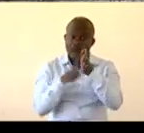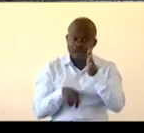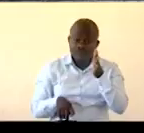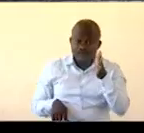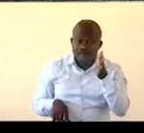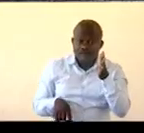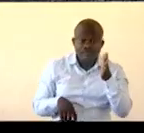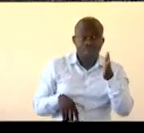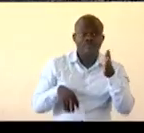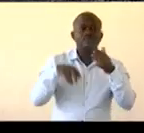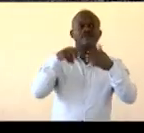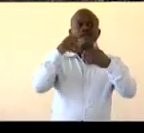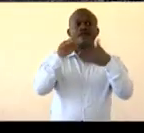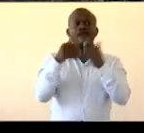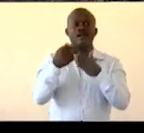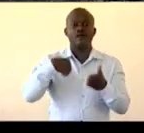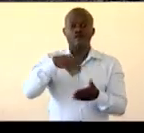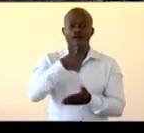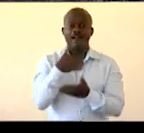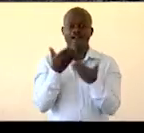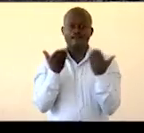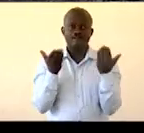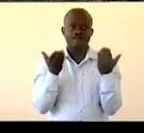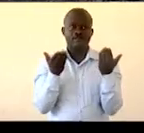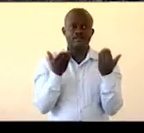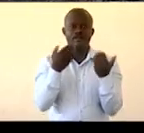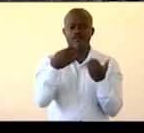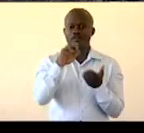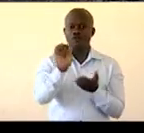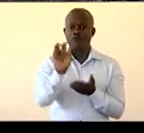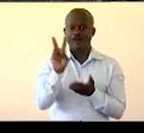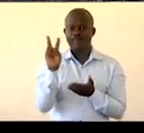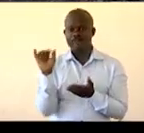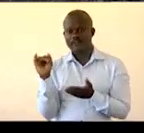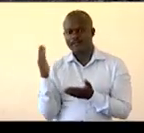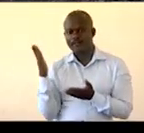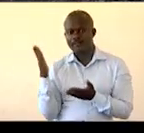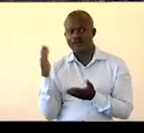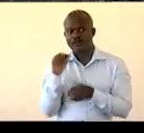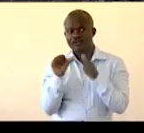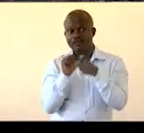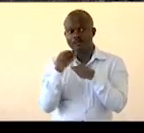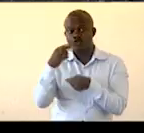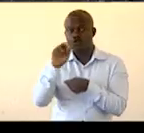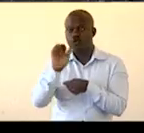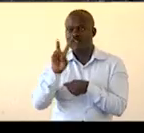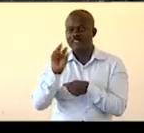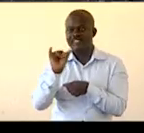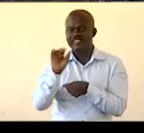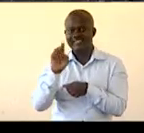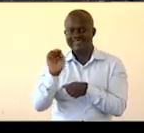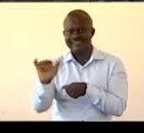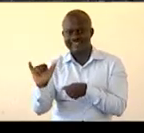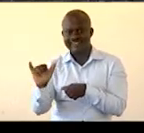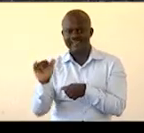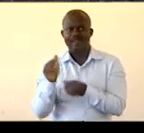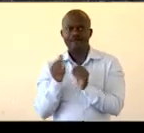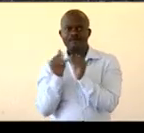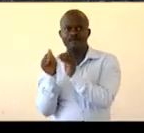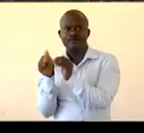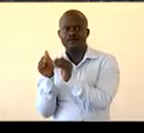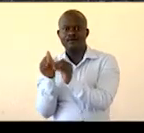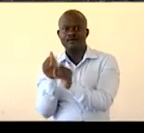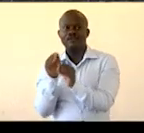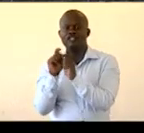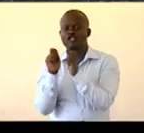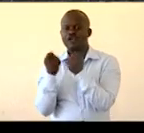What is it? Here we have gravi, which is about gravity, and then we have also the